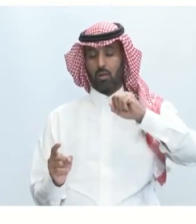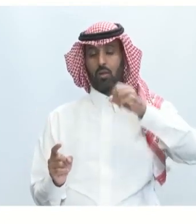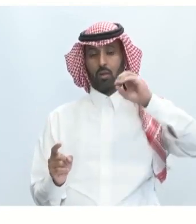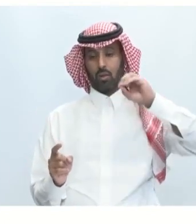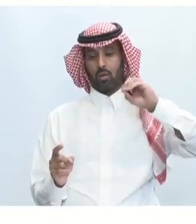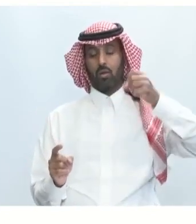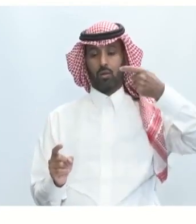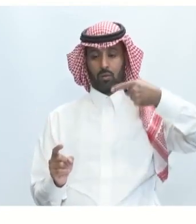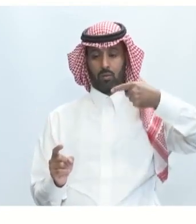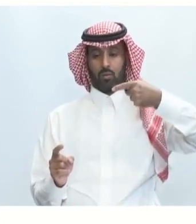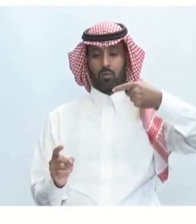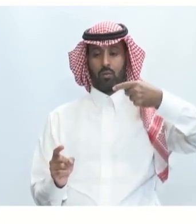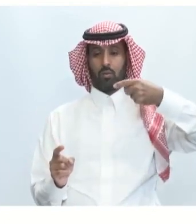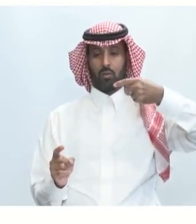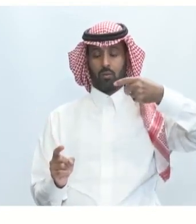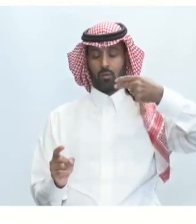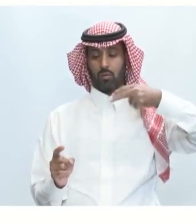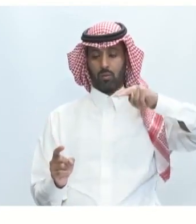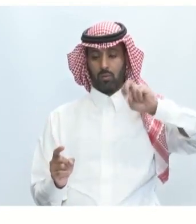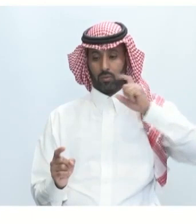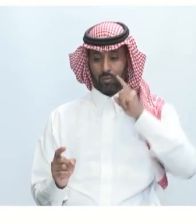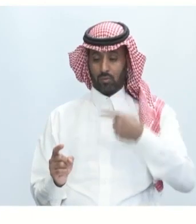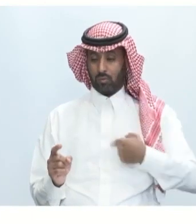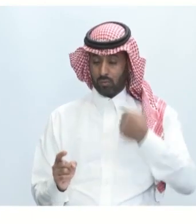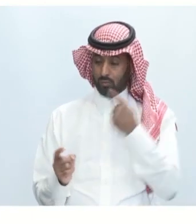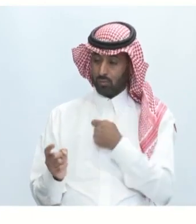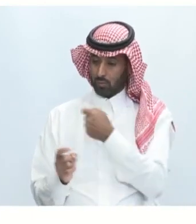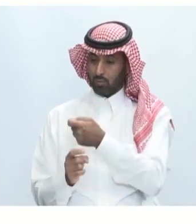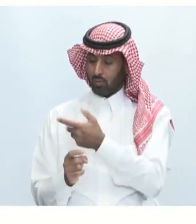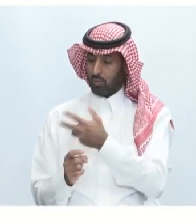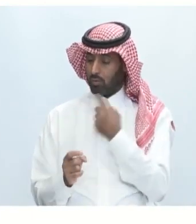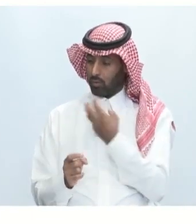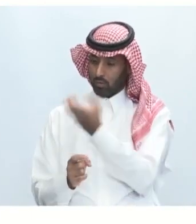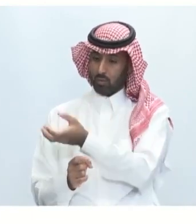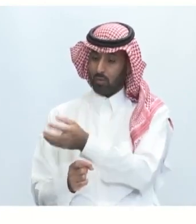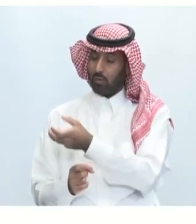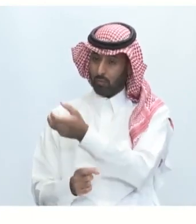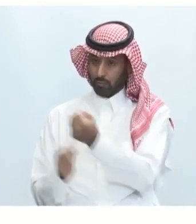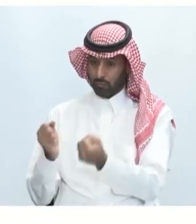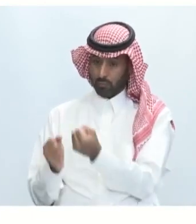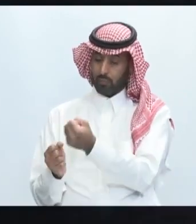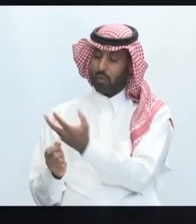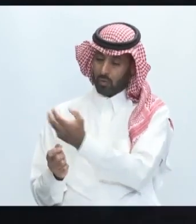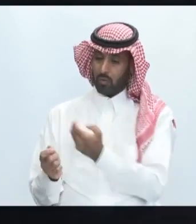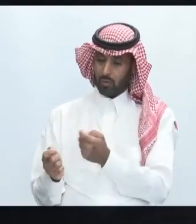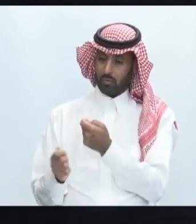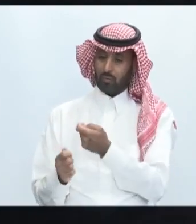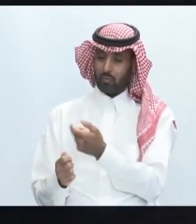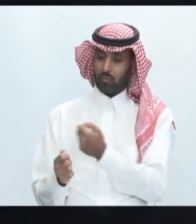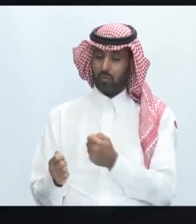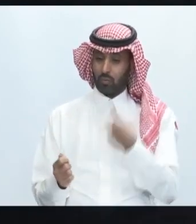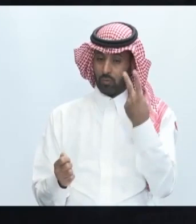car to John. And you can say Jack sold John the car. You can notice here we have